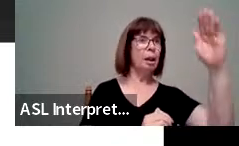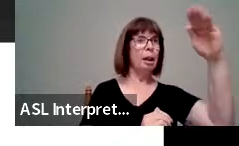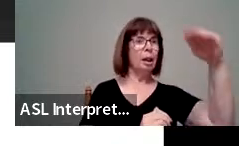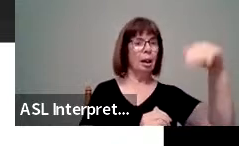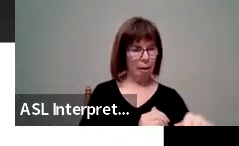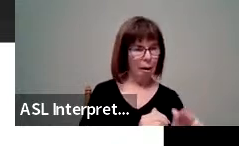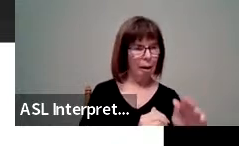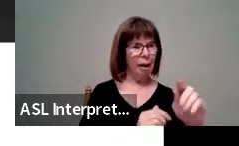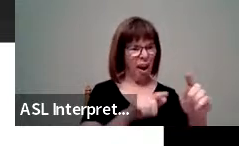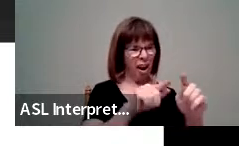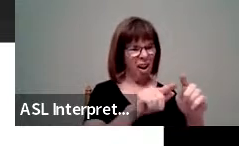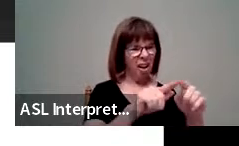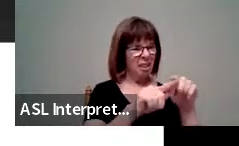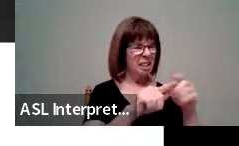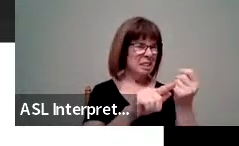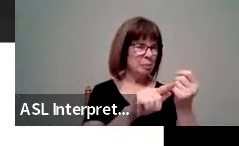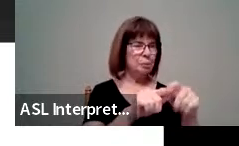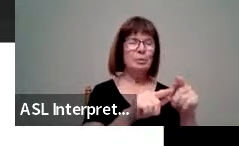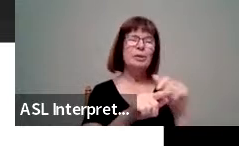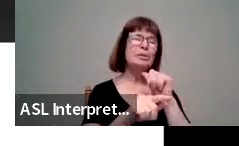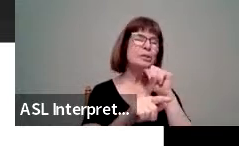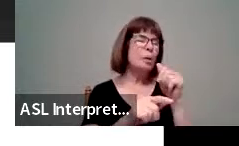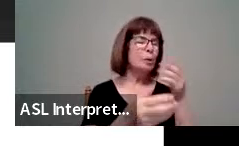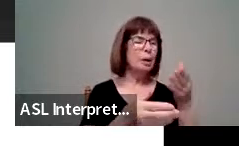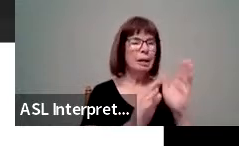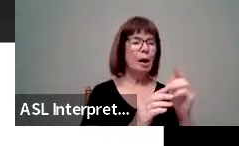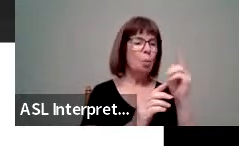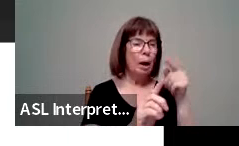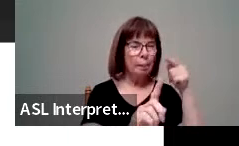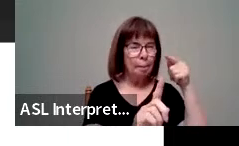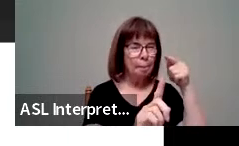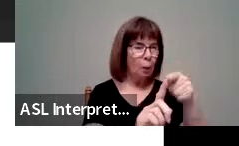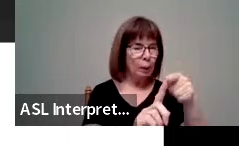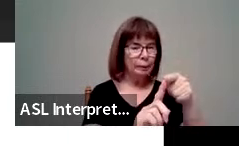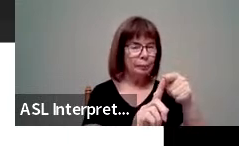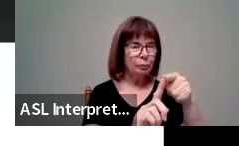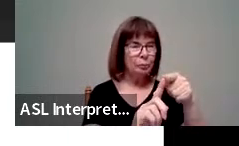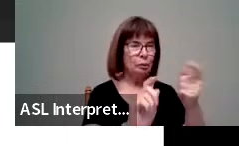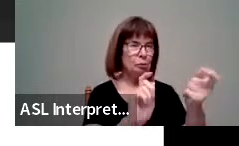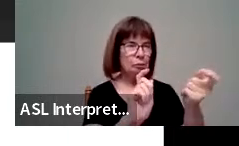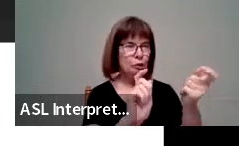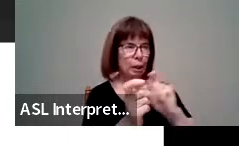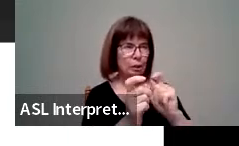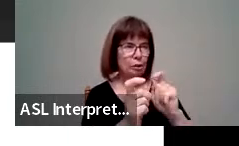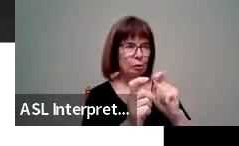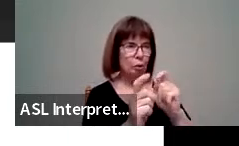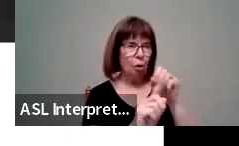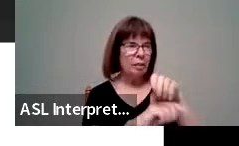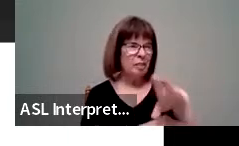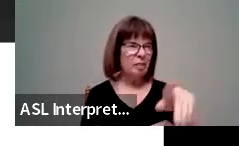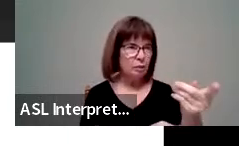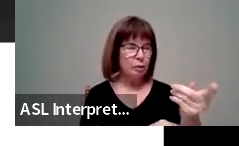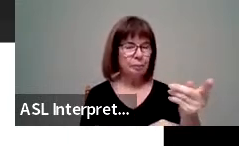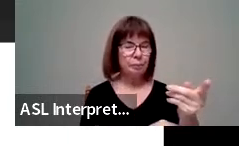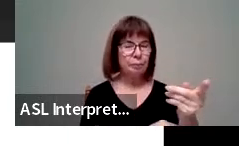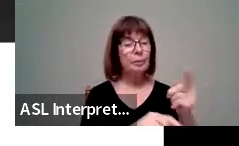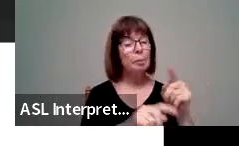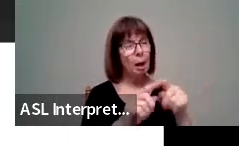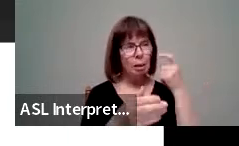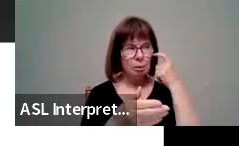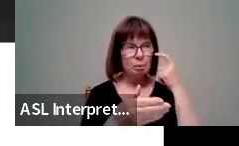to let one data point sway us one way or the other, but it's